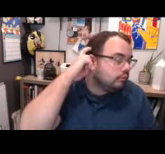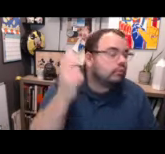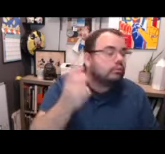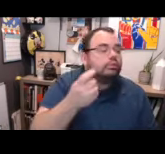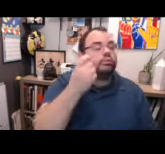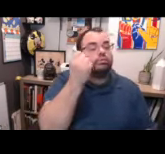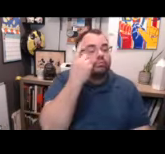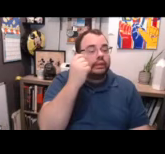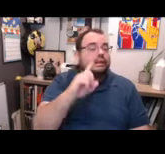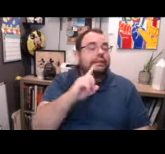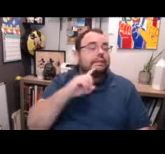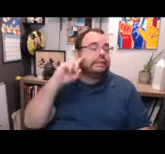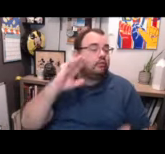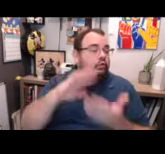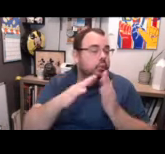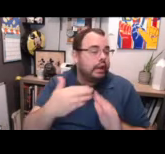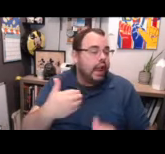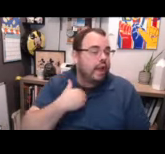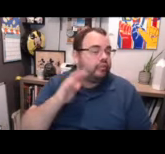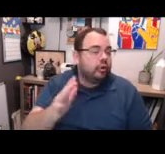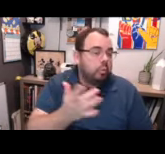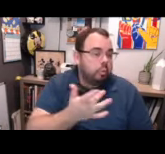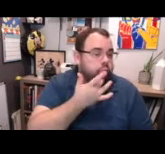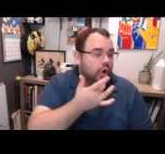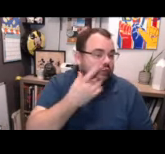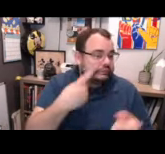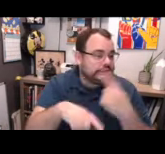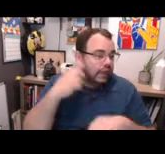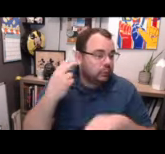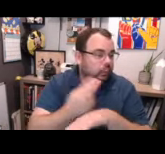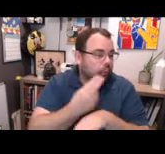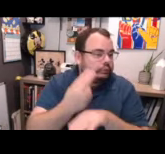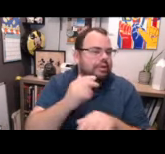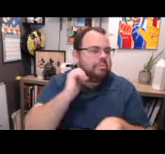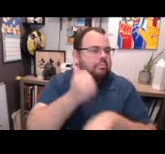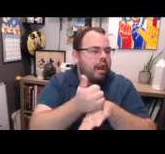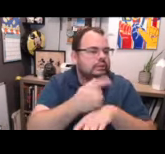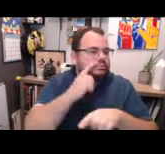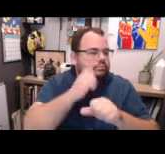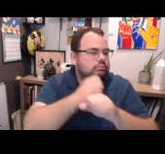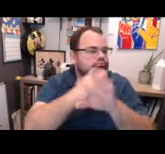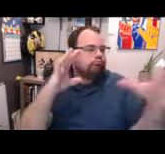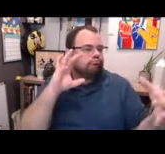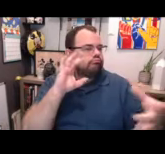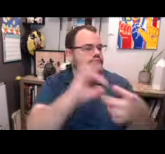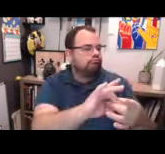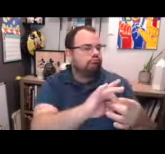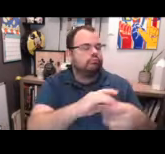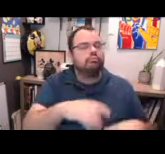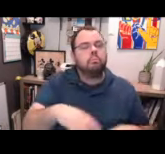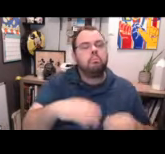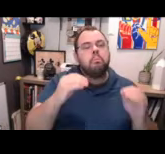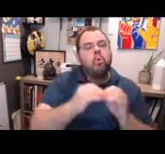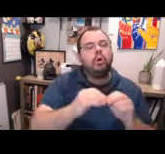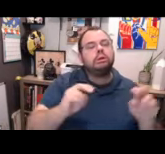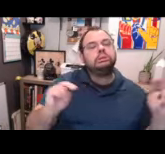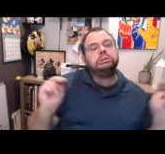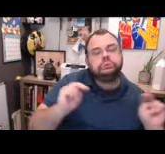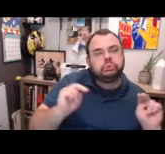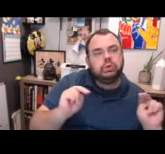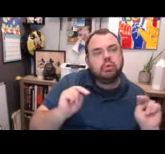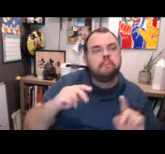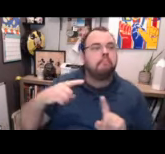V. Okay, so understand that the deaf community has their preference and everyone chooses which